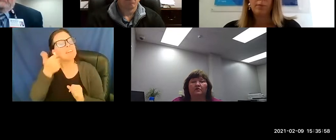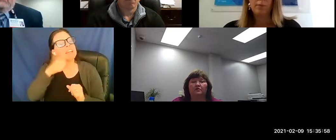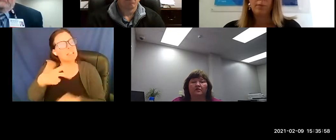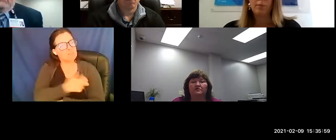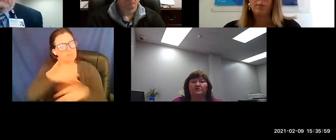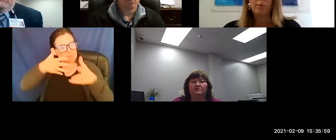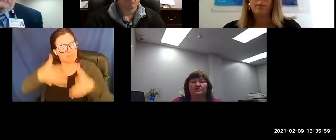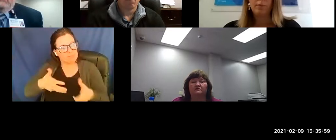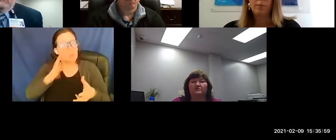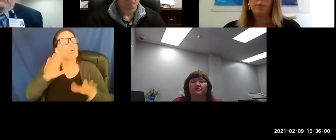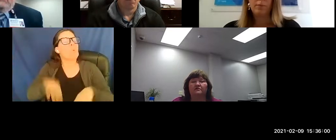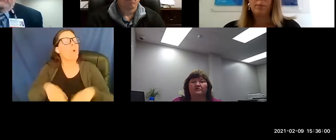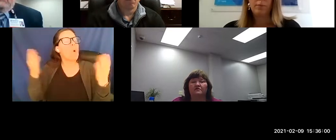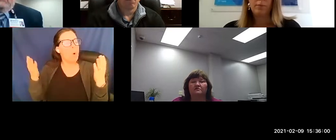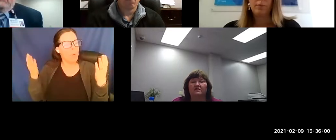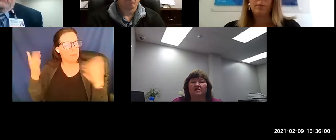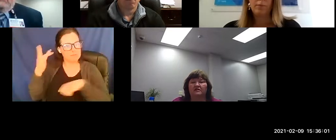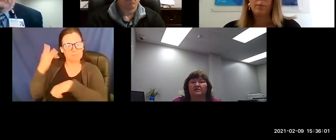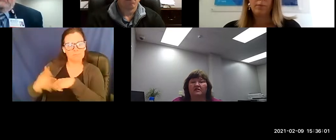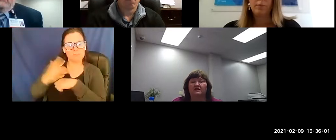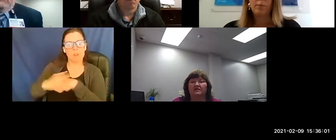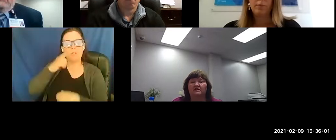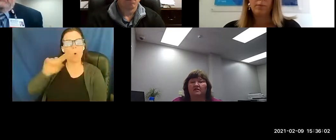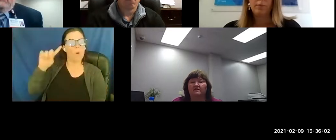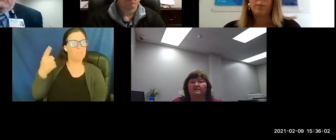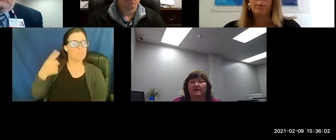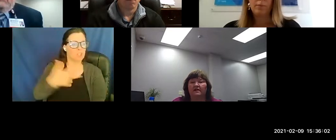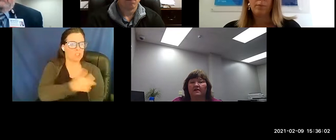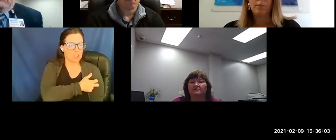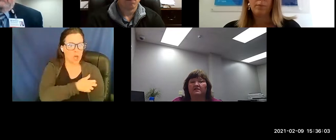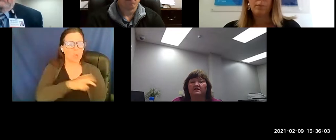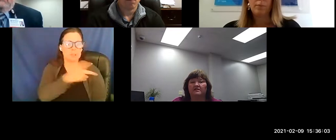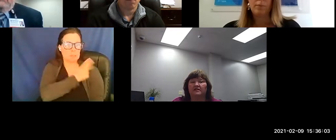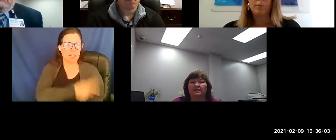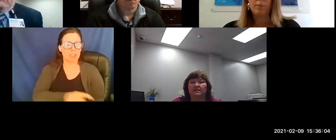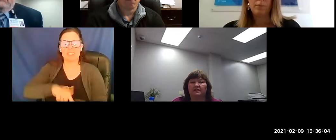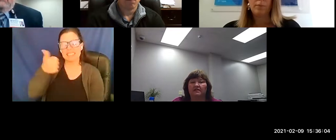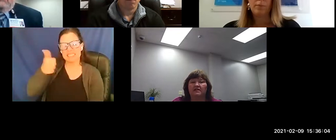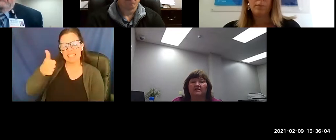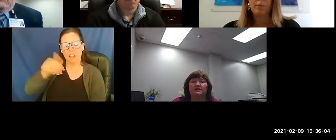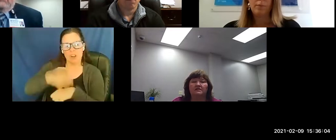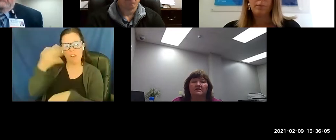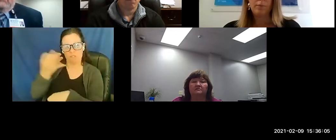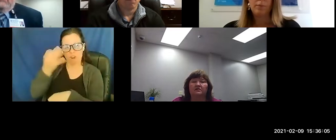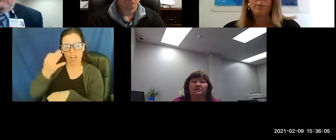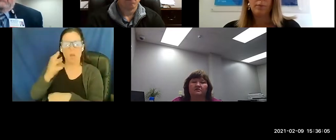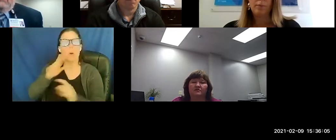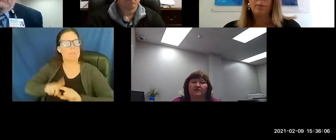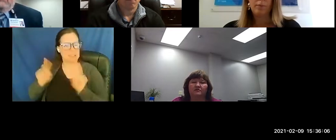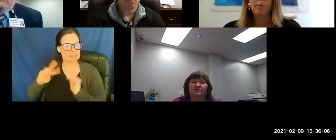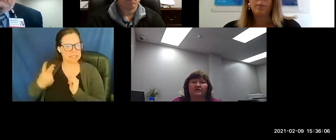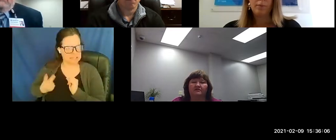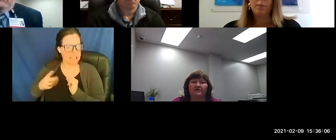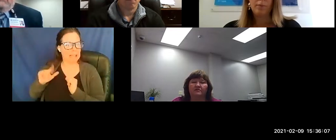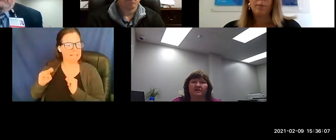will open those doses for first dose patients at 10 o'clock on Friday using a second link. This link will also be